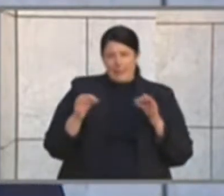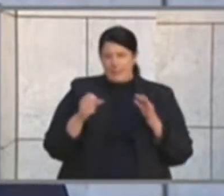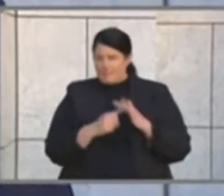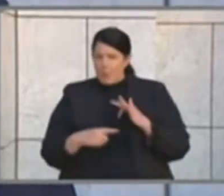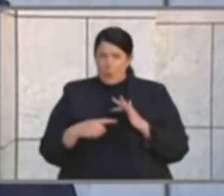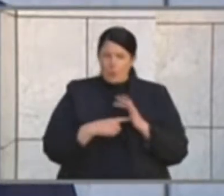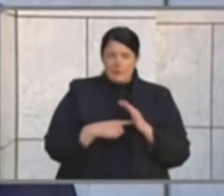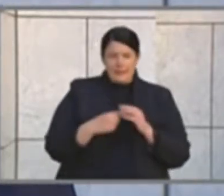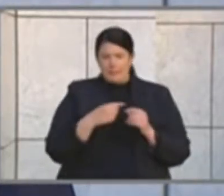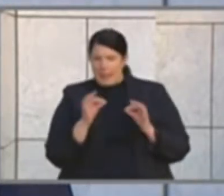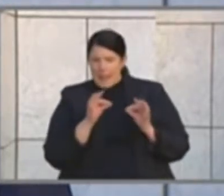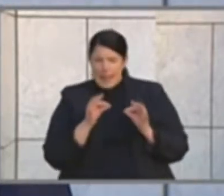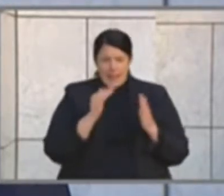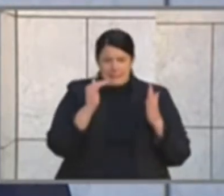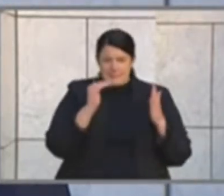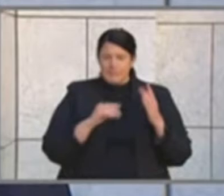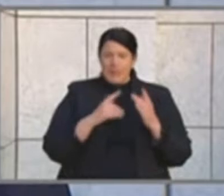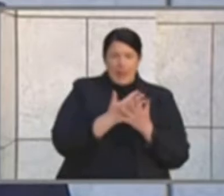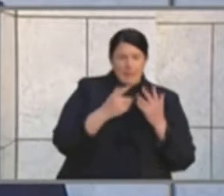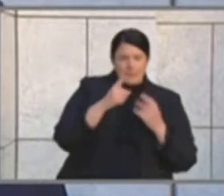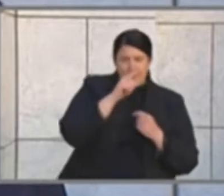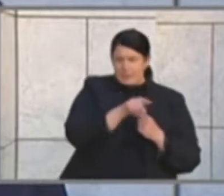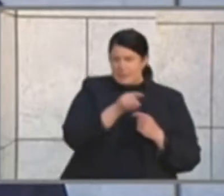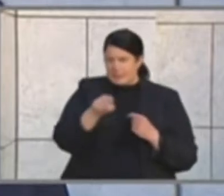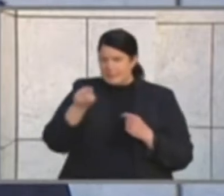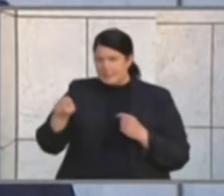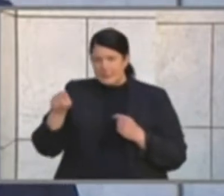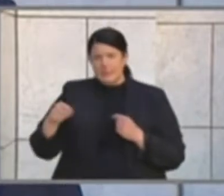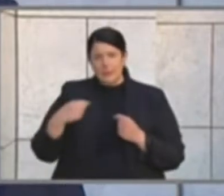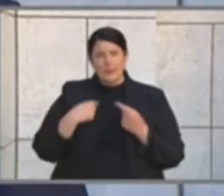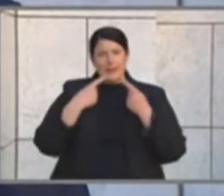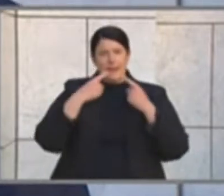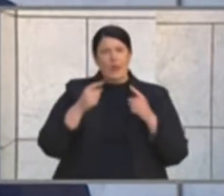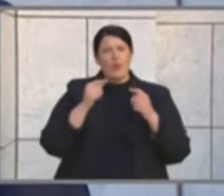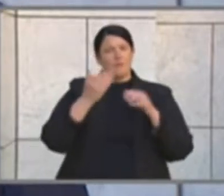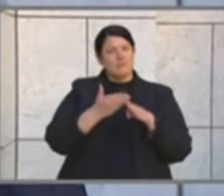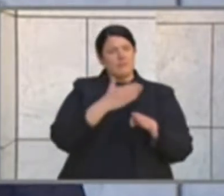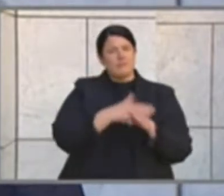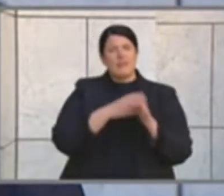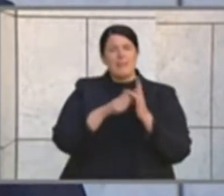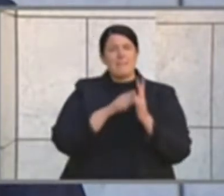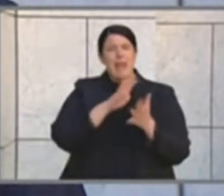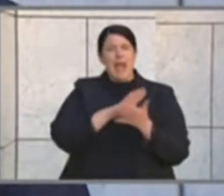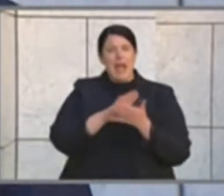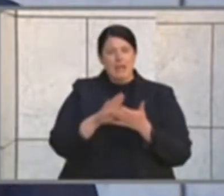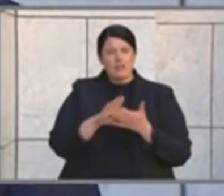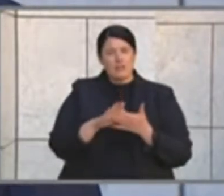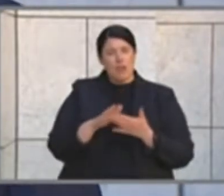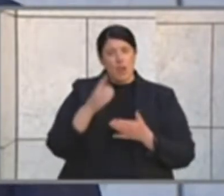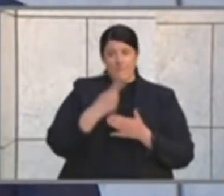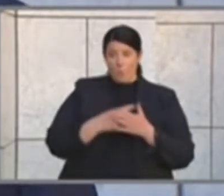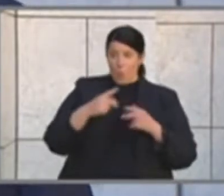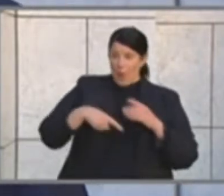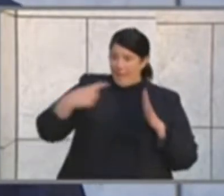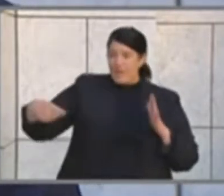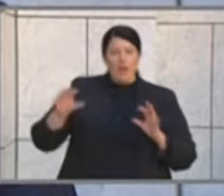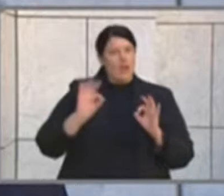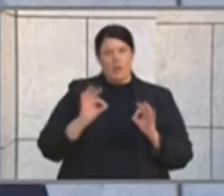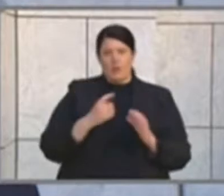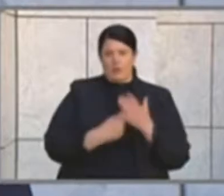that was done. It accorded with the principles that I set out in early March to ensure that these were temporary measures, that